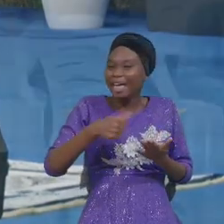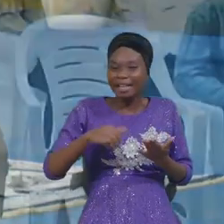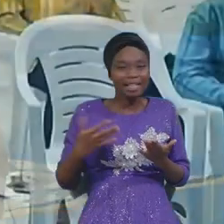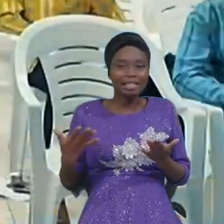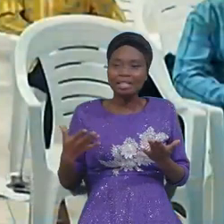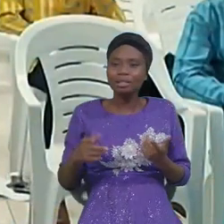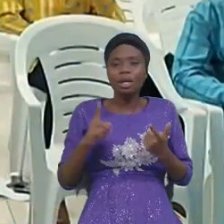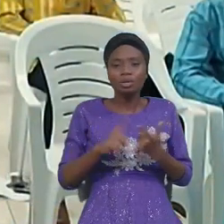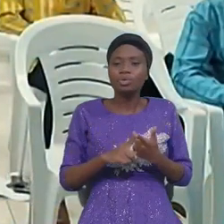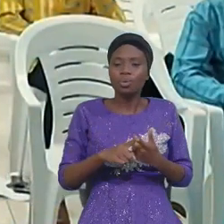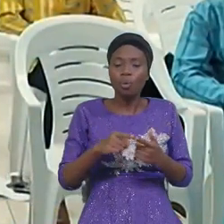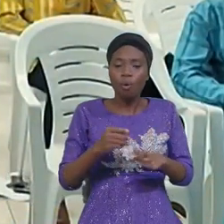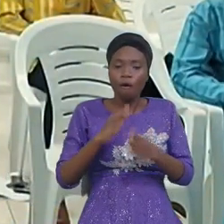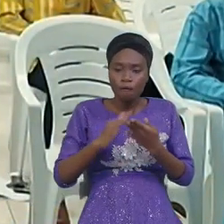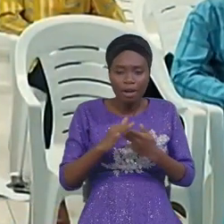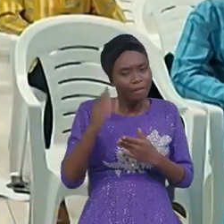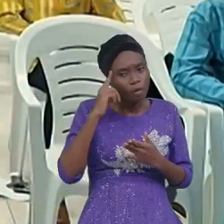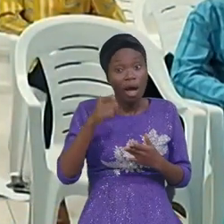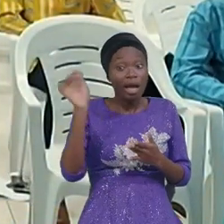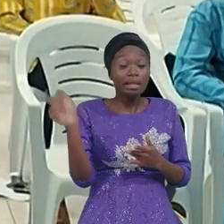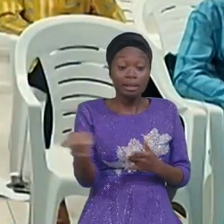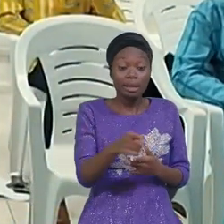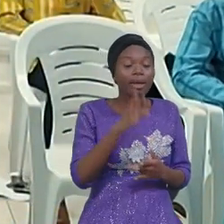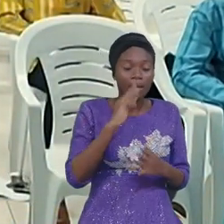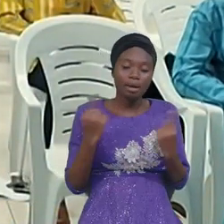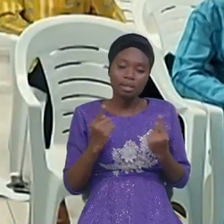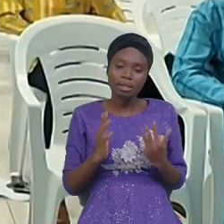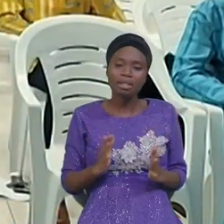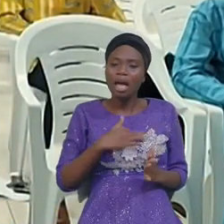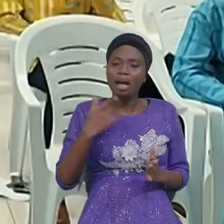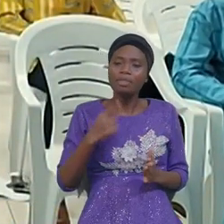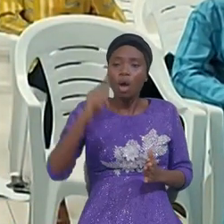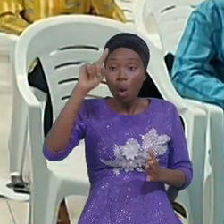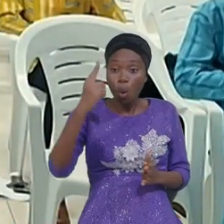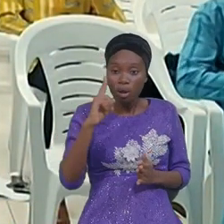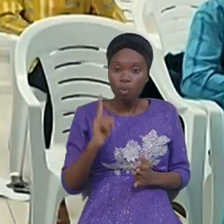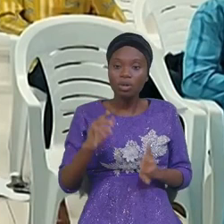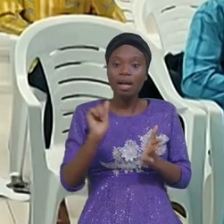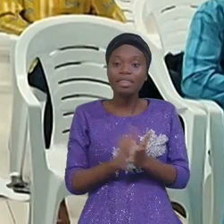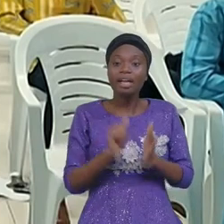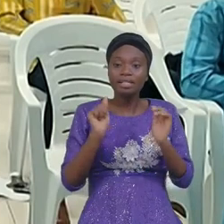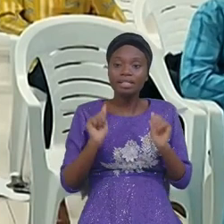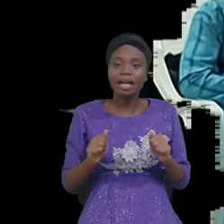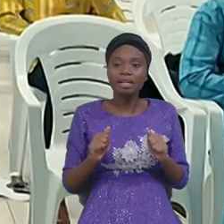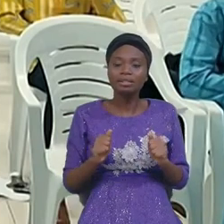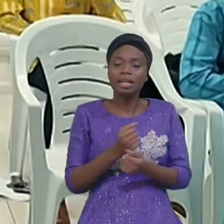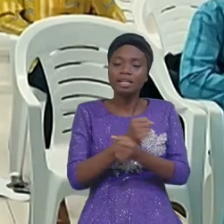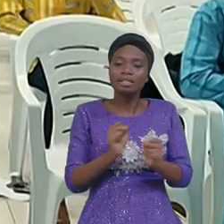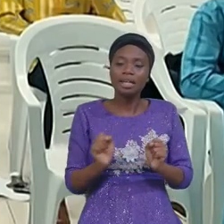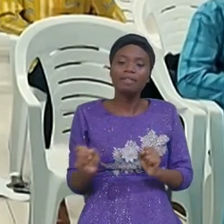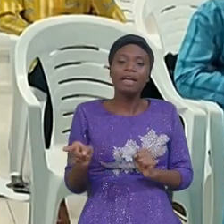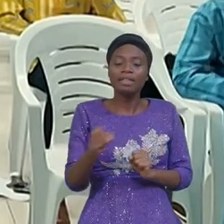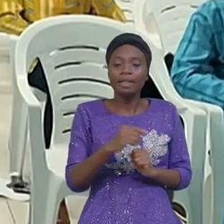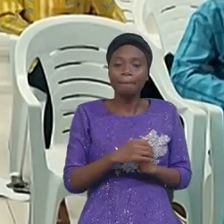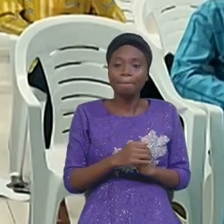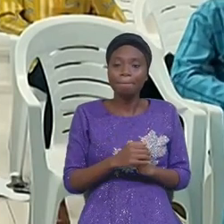to atone for. They are sinners, and the only one that can save them will be